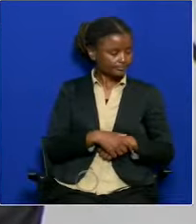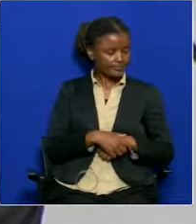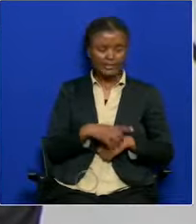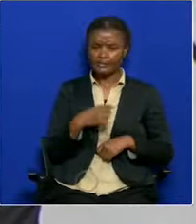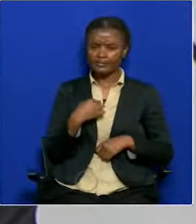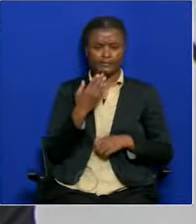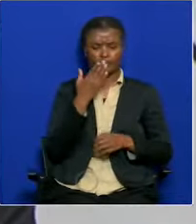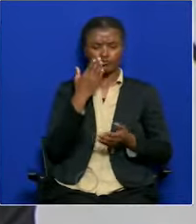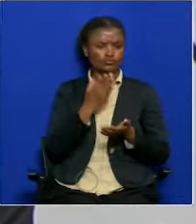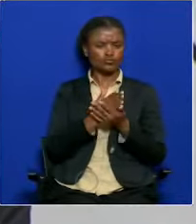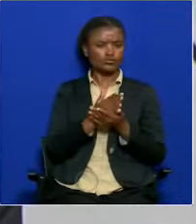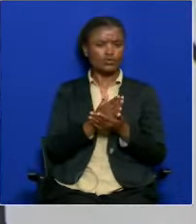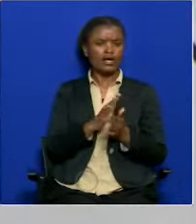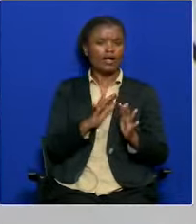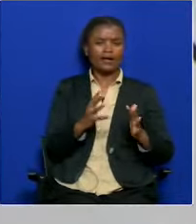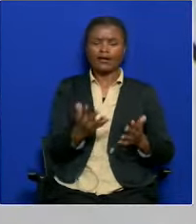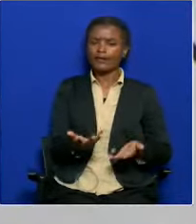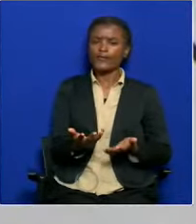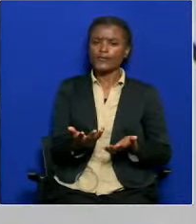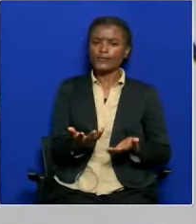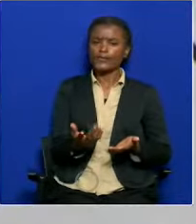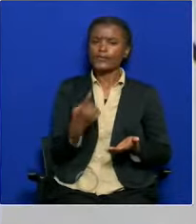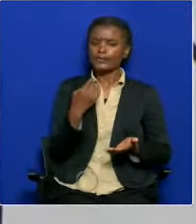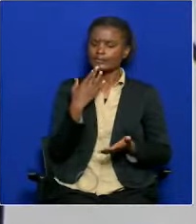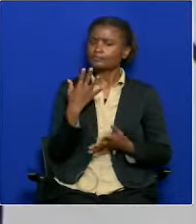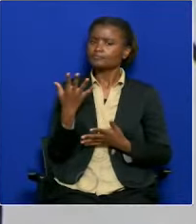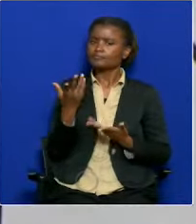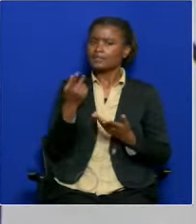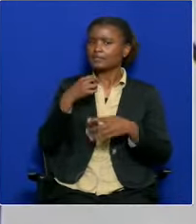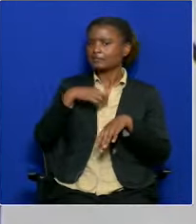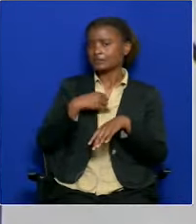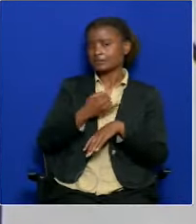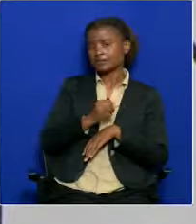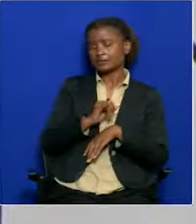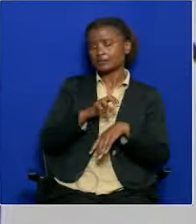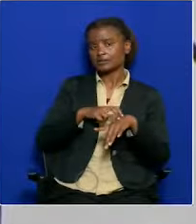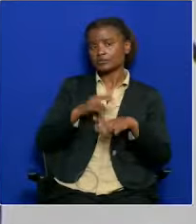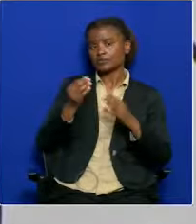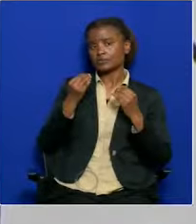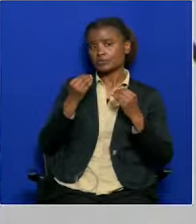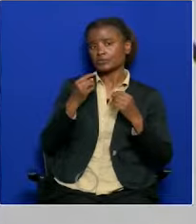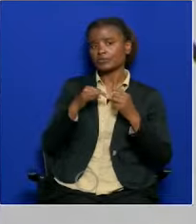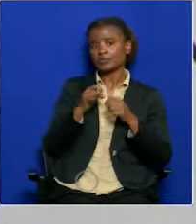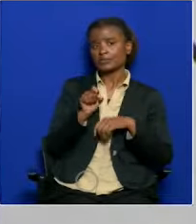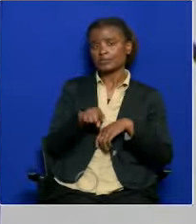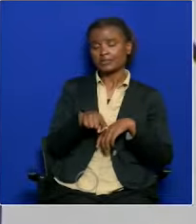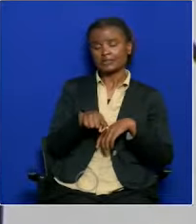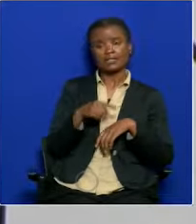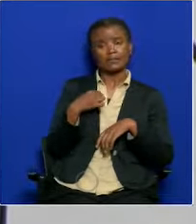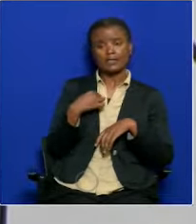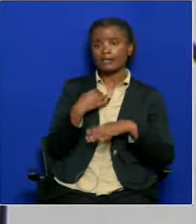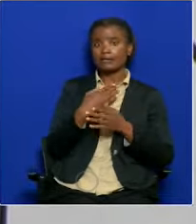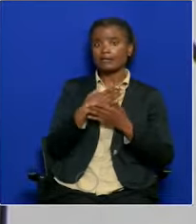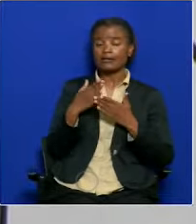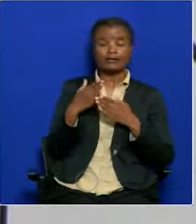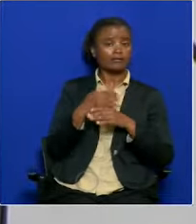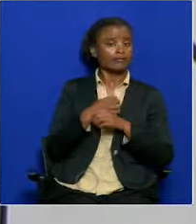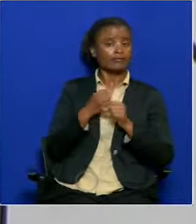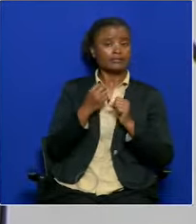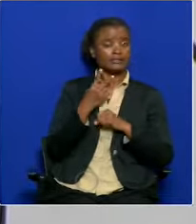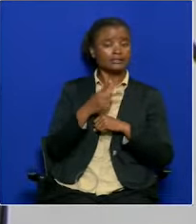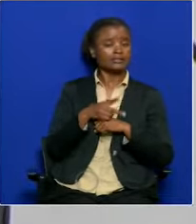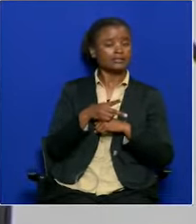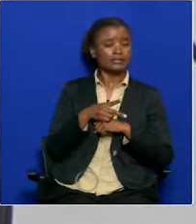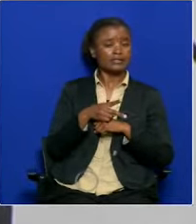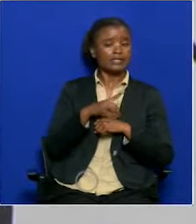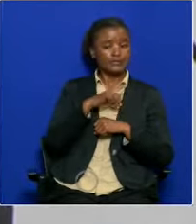to be educated on that. I couldn't see them. I couldn't see them, hence I even went to Vodacom